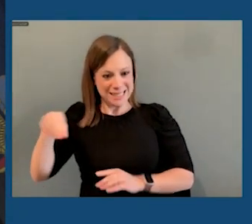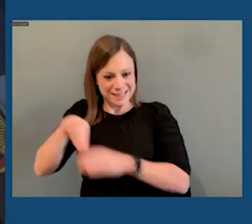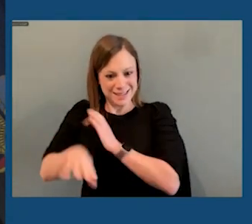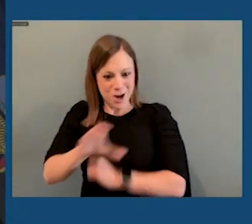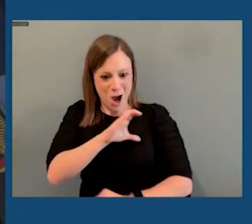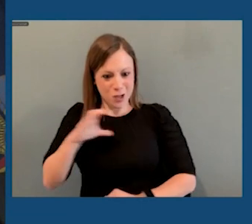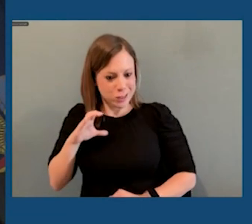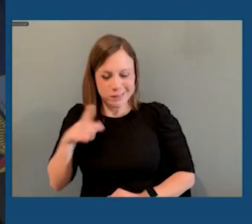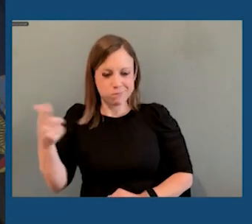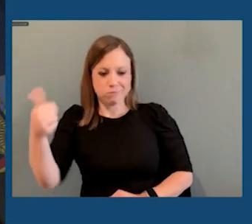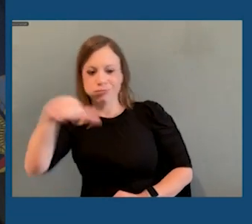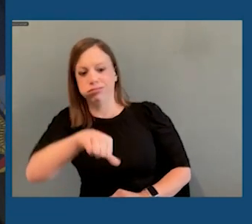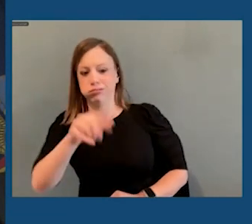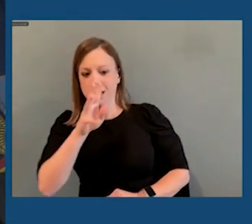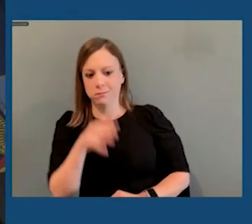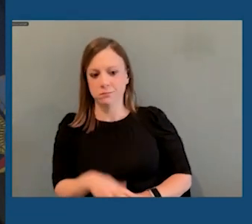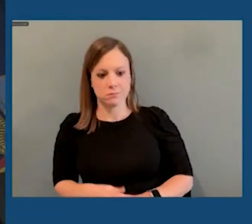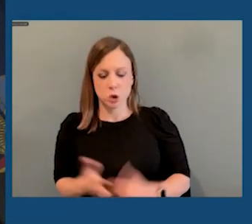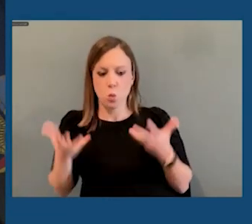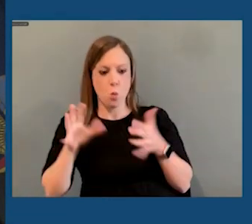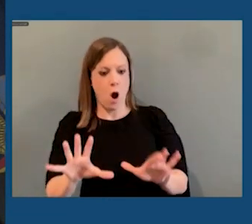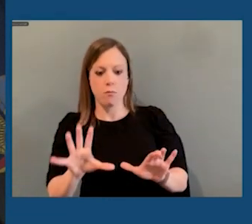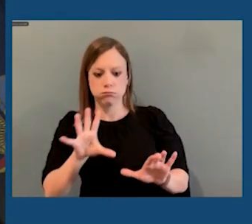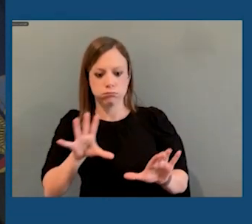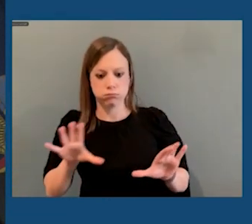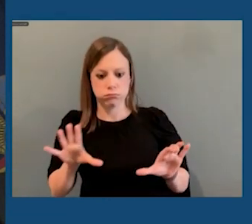They rejected a bipartisan bill,